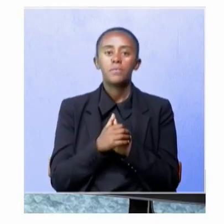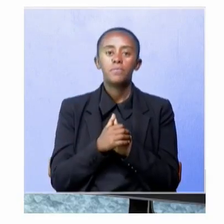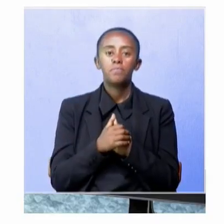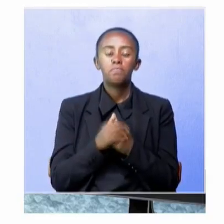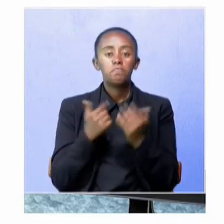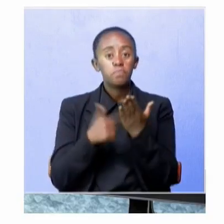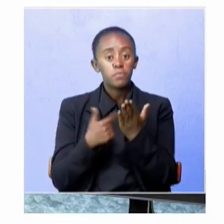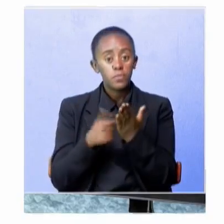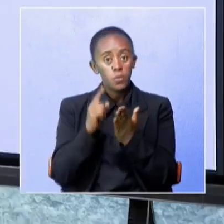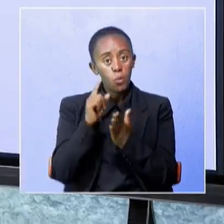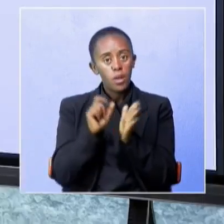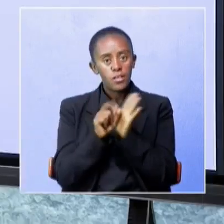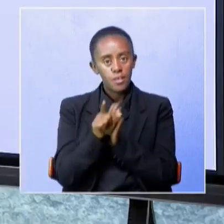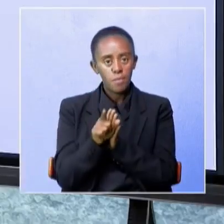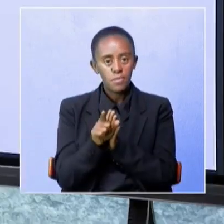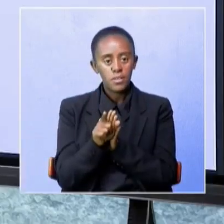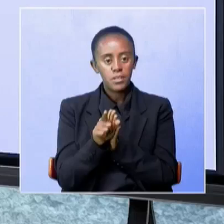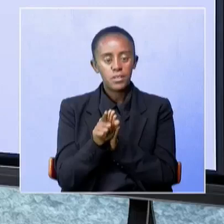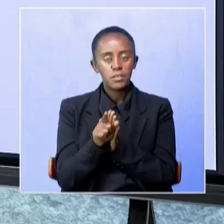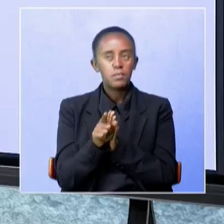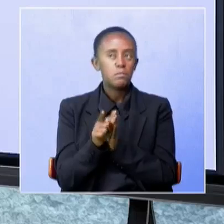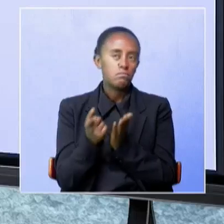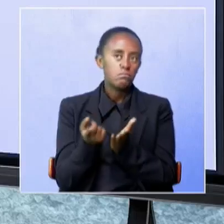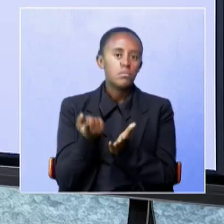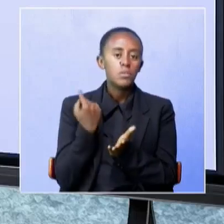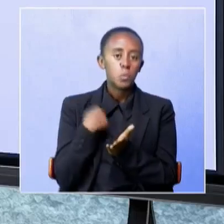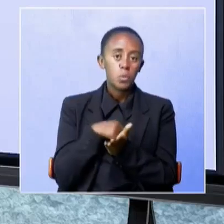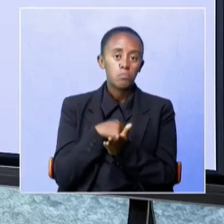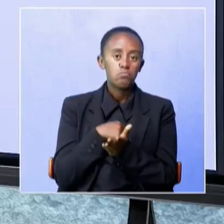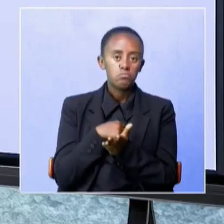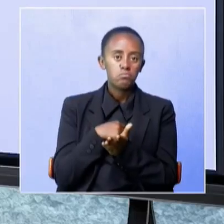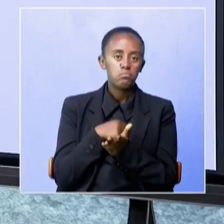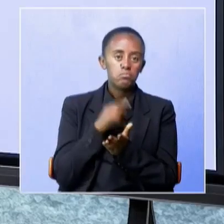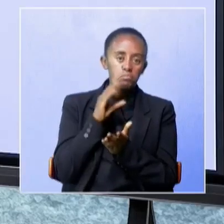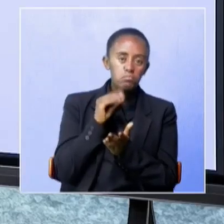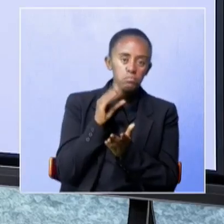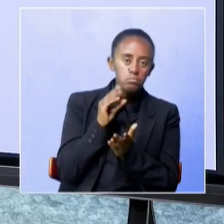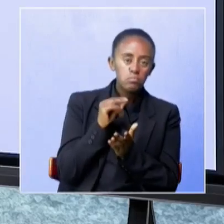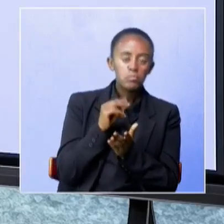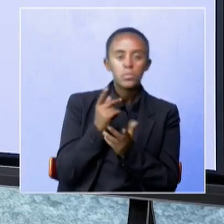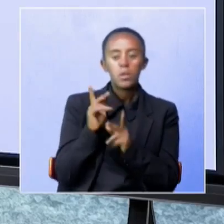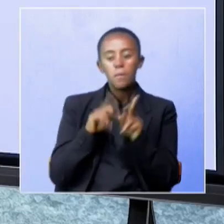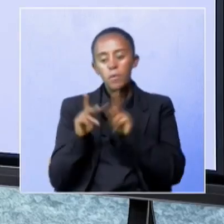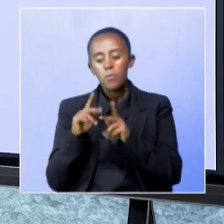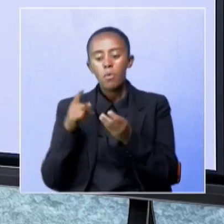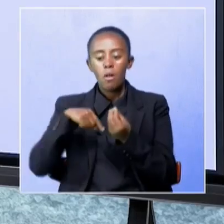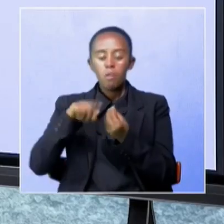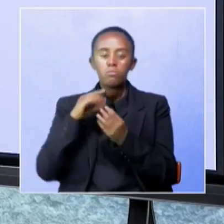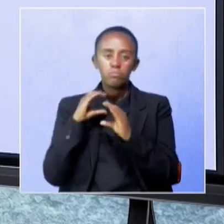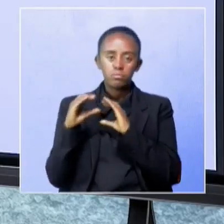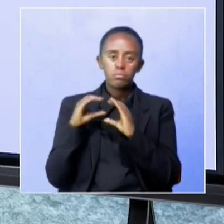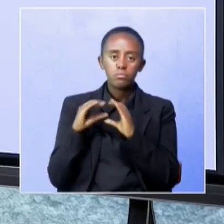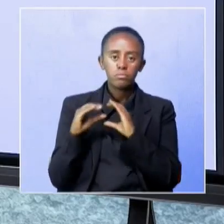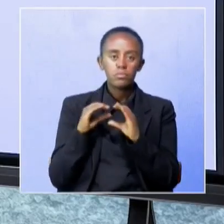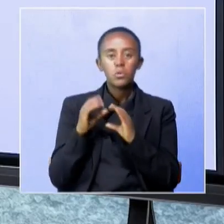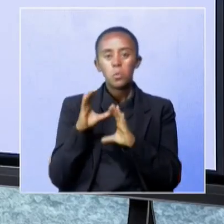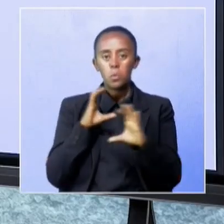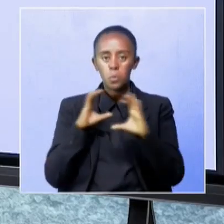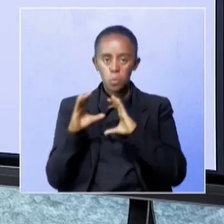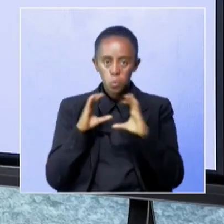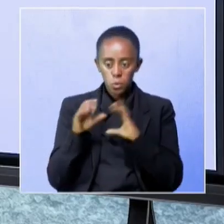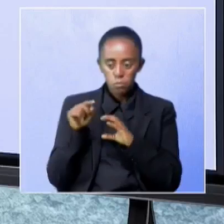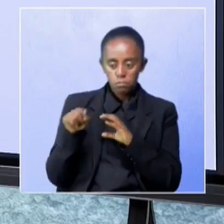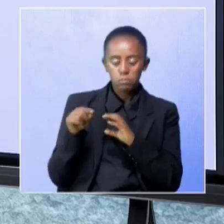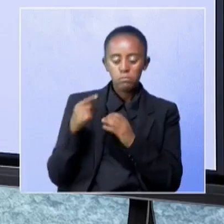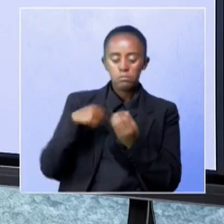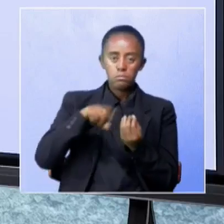This is one example. When we are talking to people around us, when we are communicating with